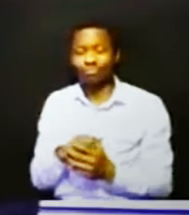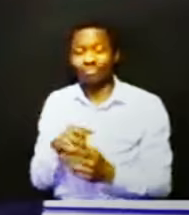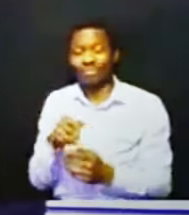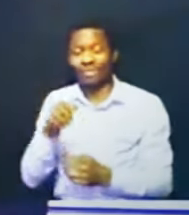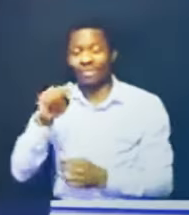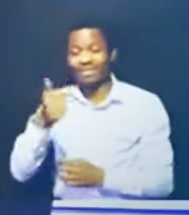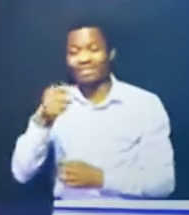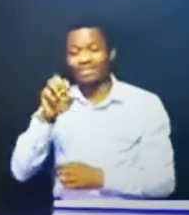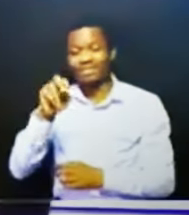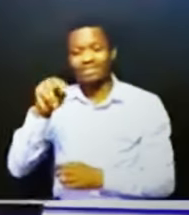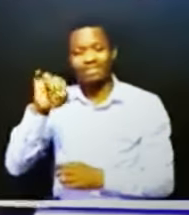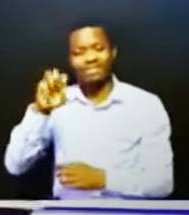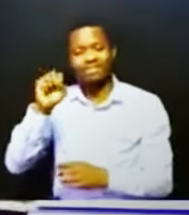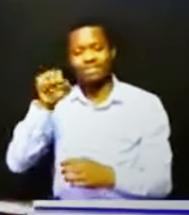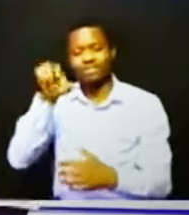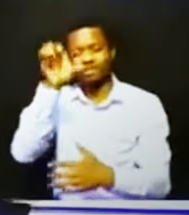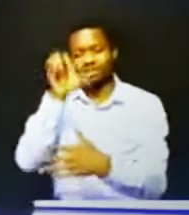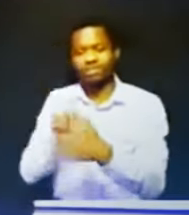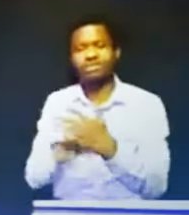course of time,